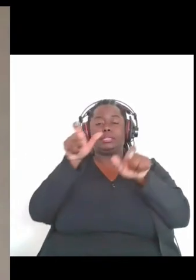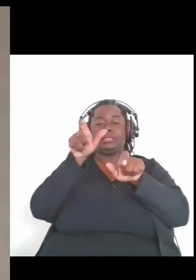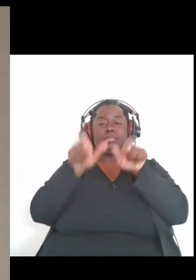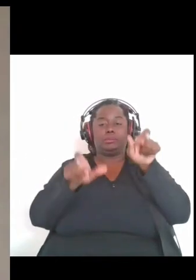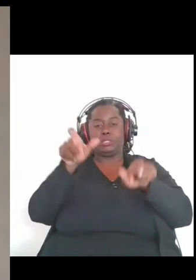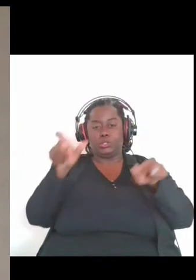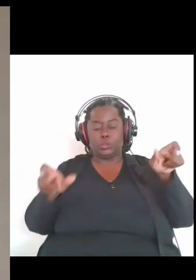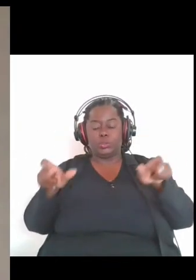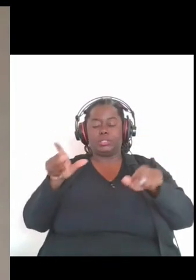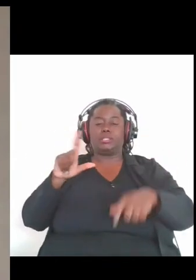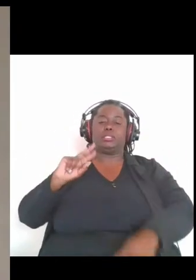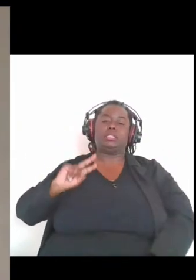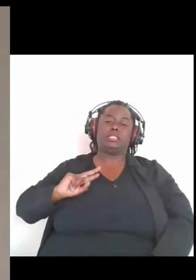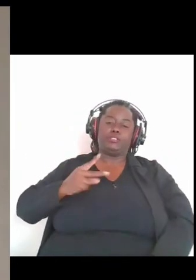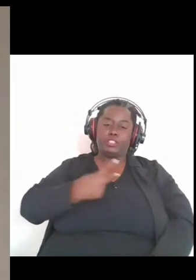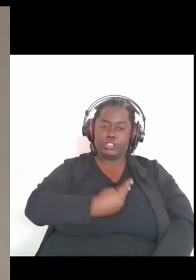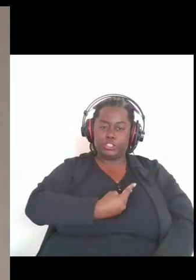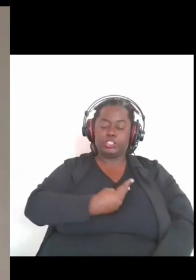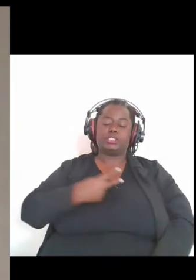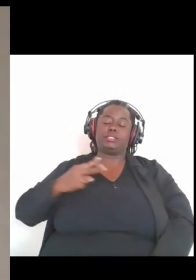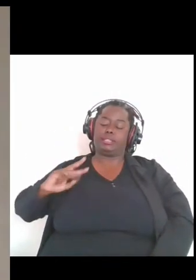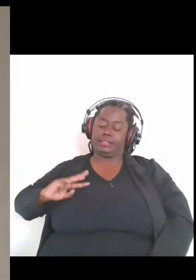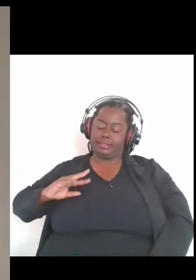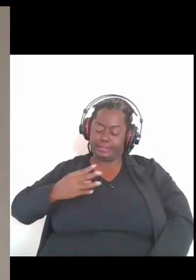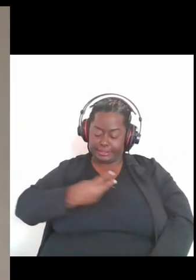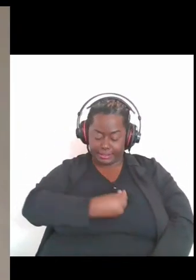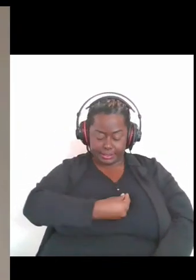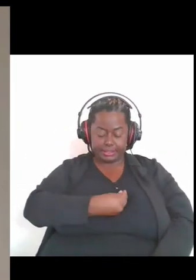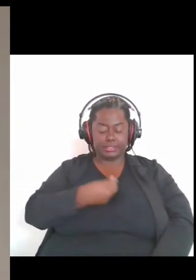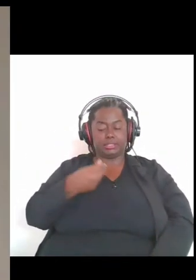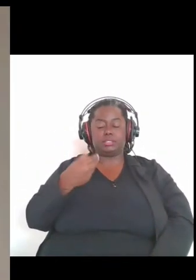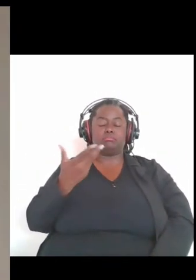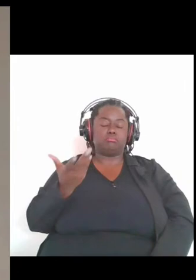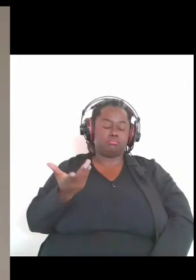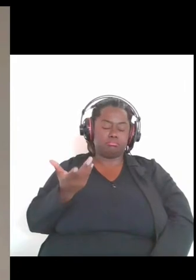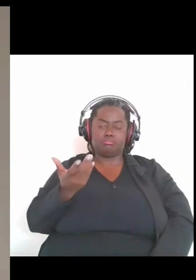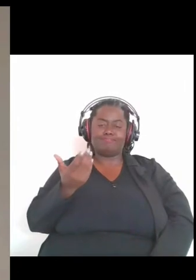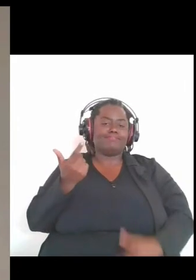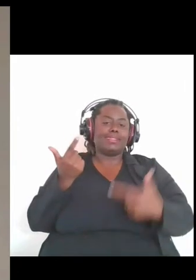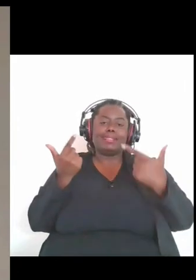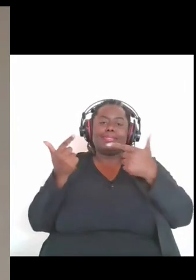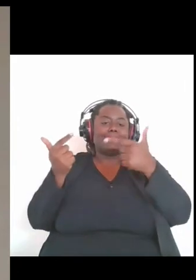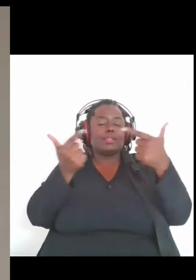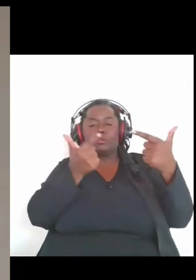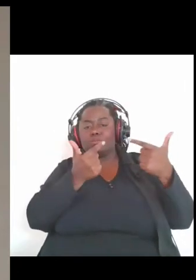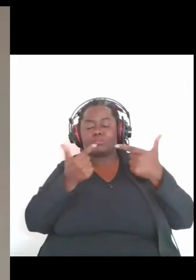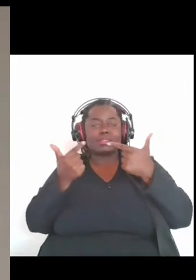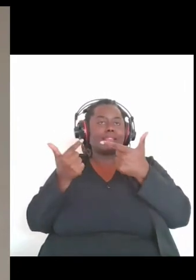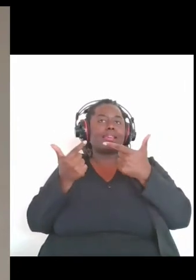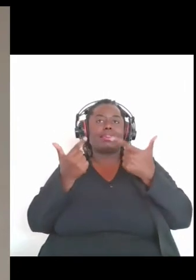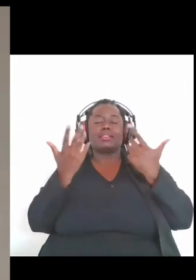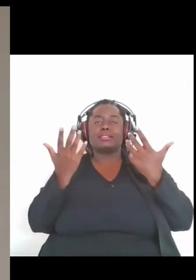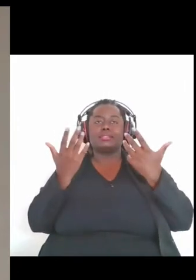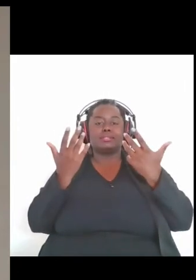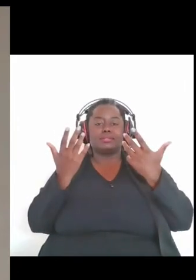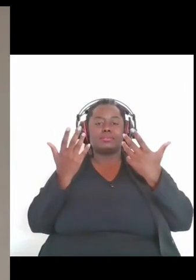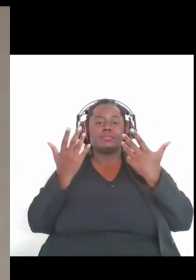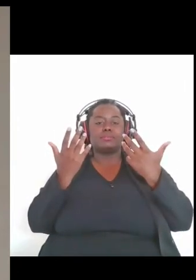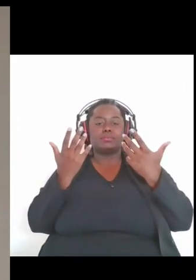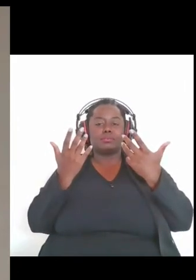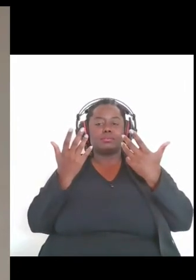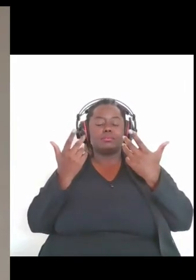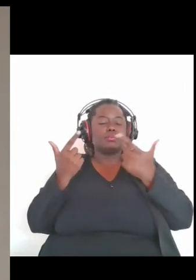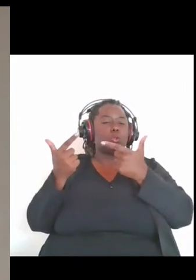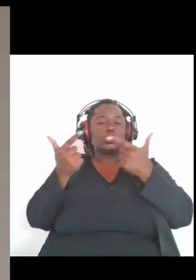I think that most travesty and transgender people in Argentina do not have the